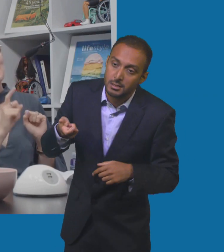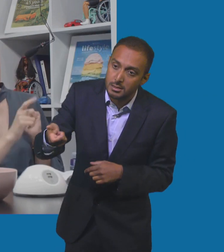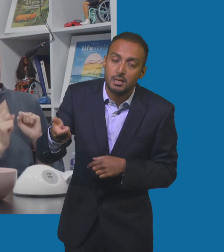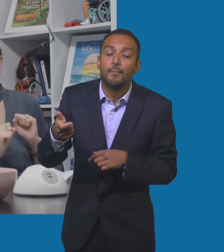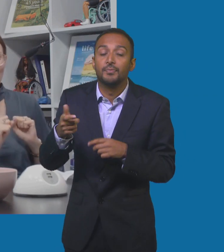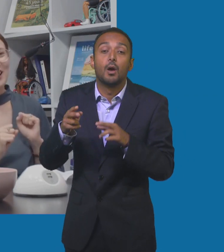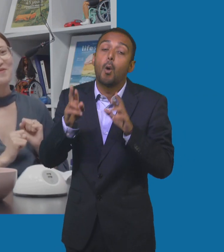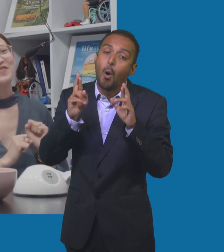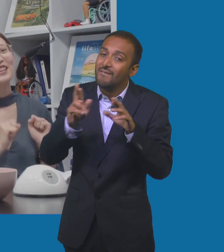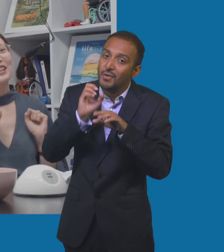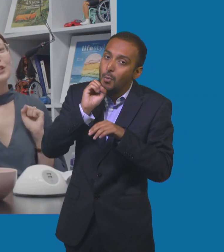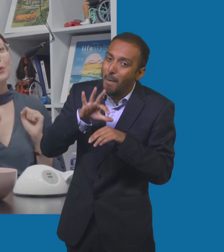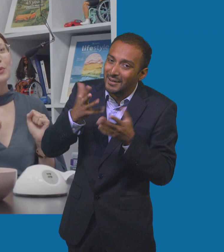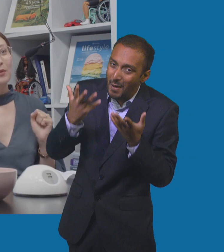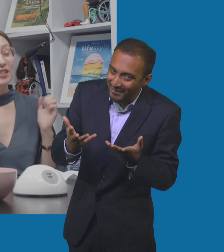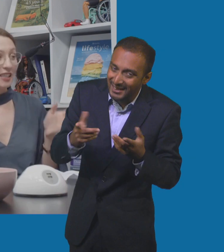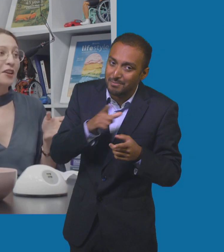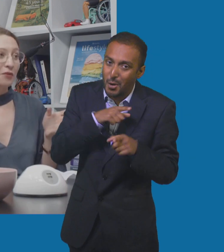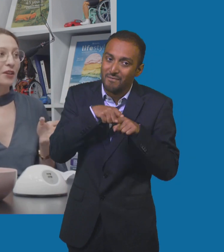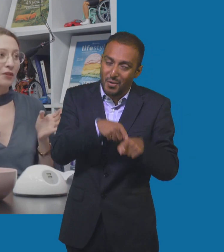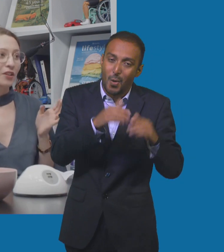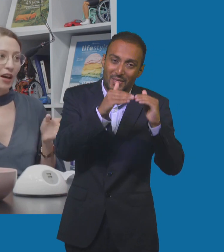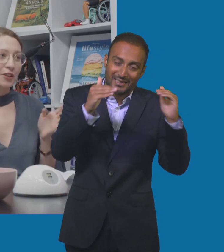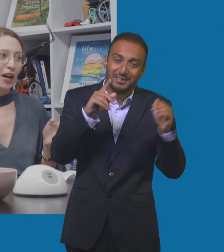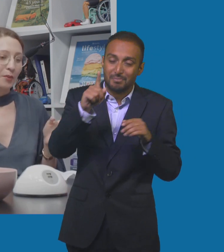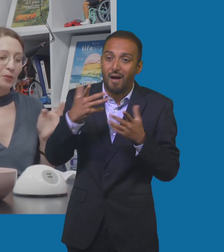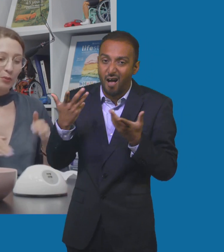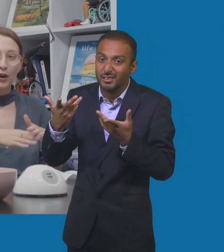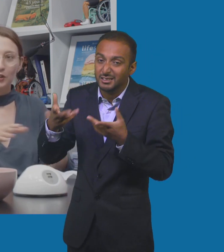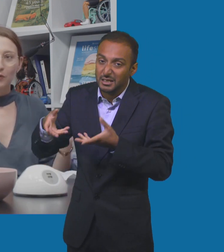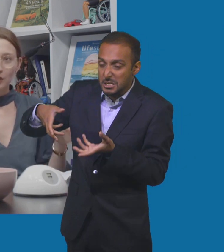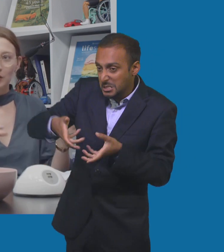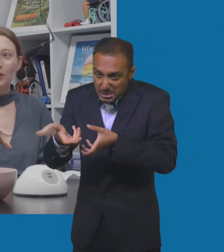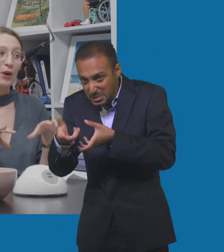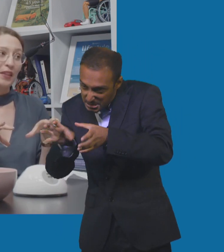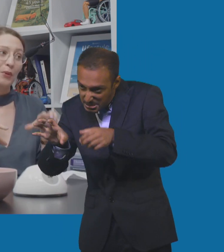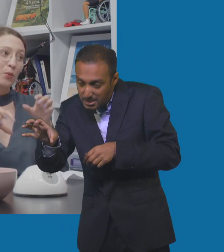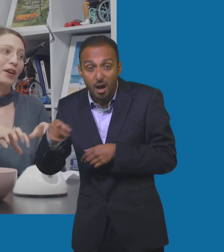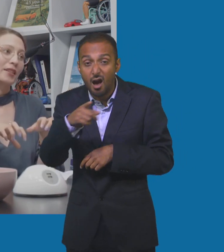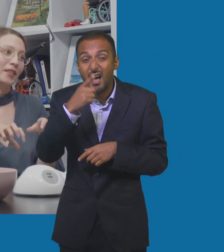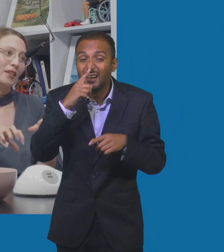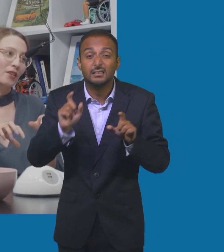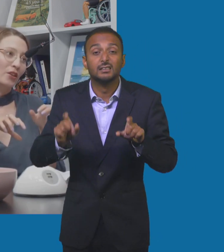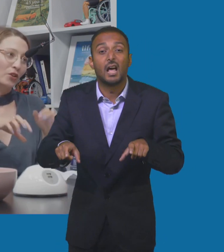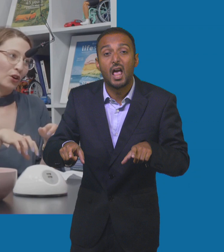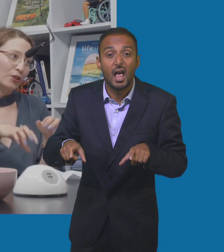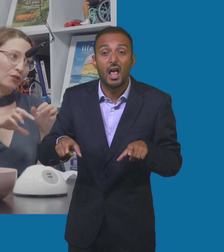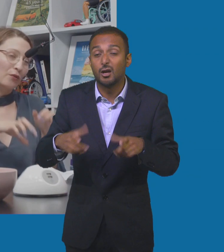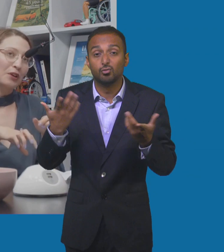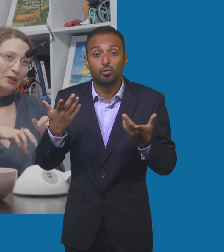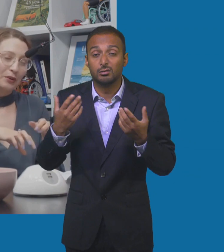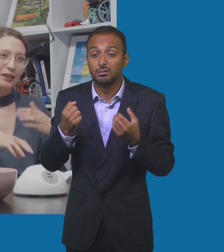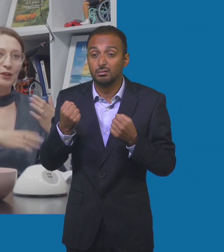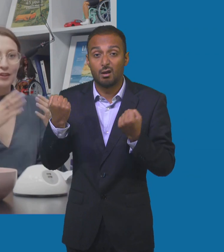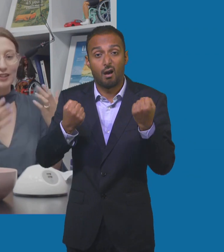standards. Of course. But anyways, you would be able to stay in your vehicle the entire time. You'd be parked over this spot that would wirelessly